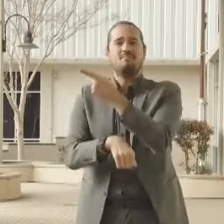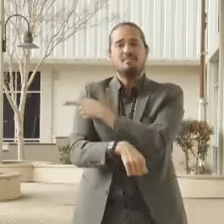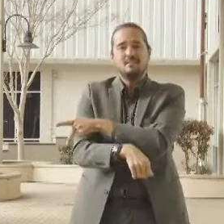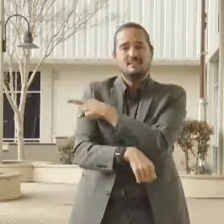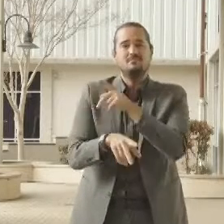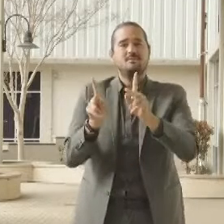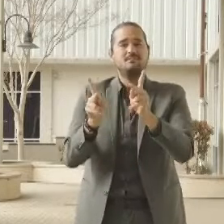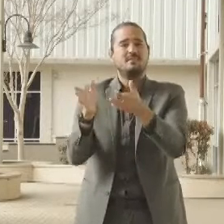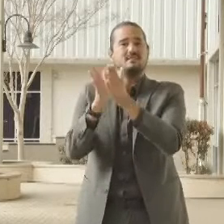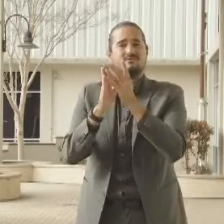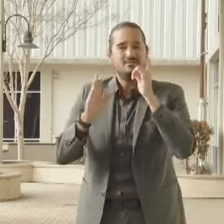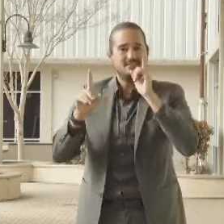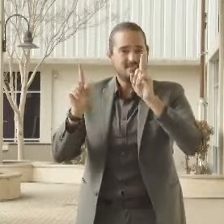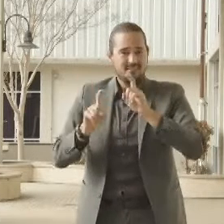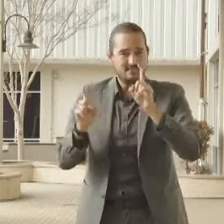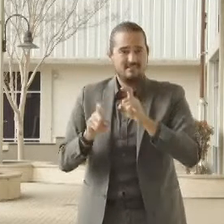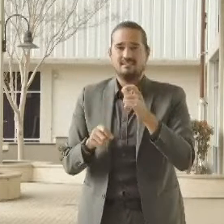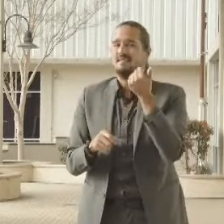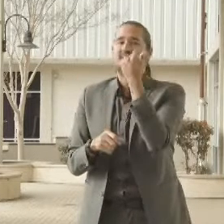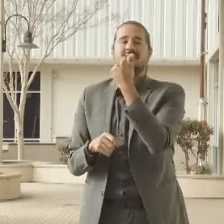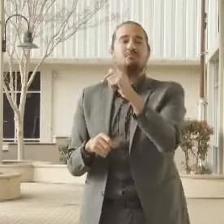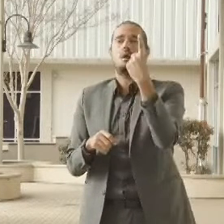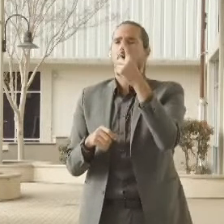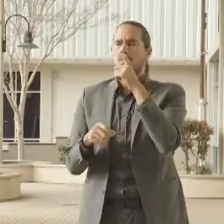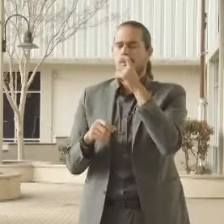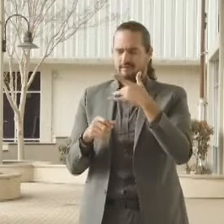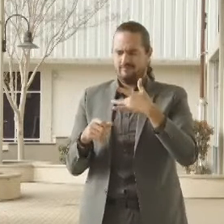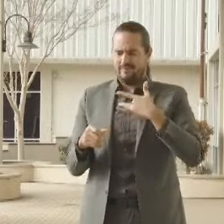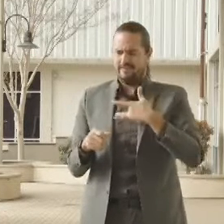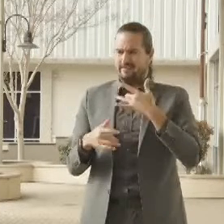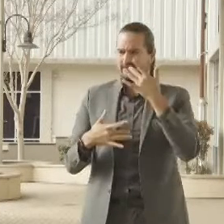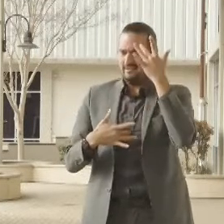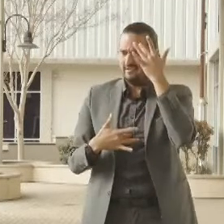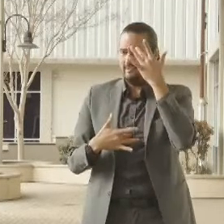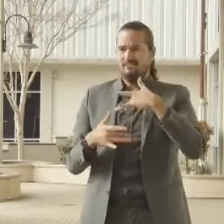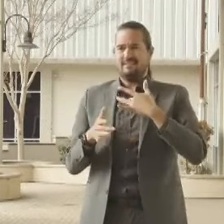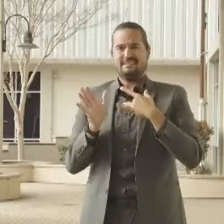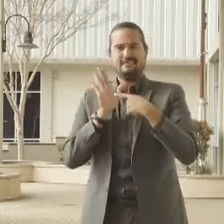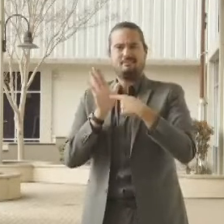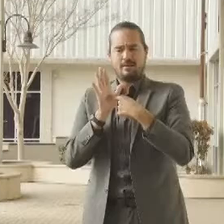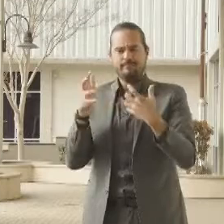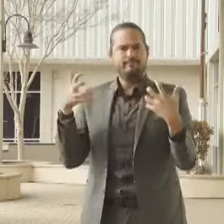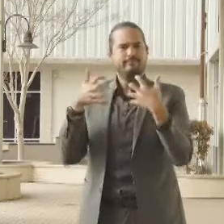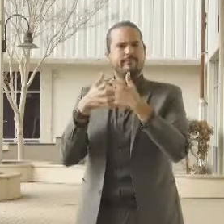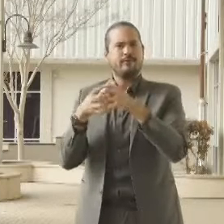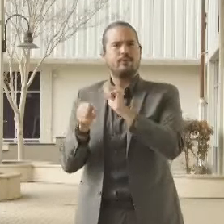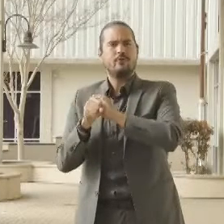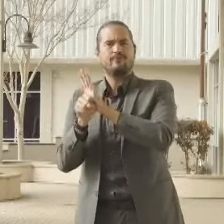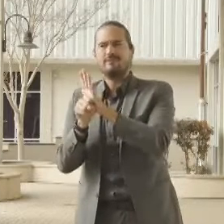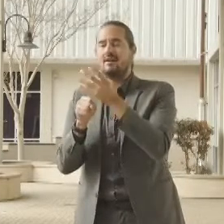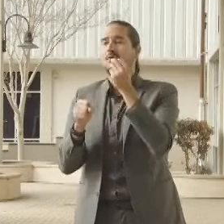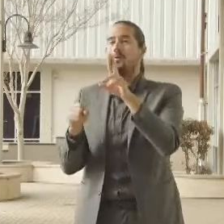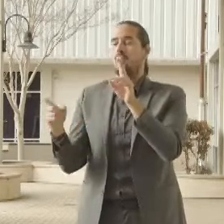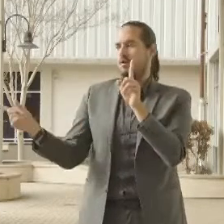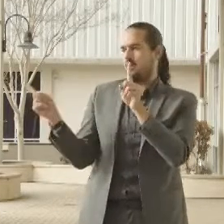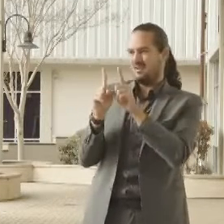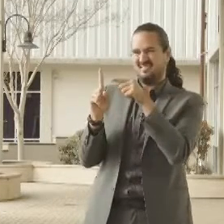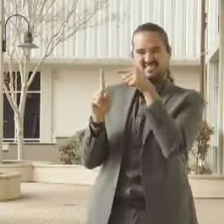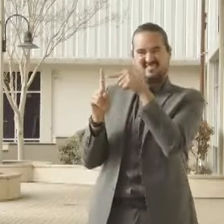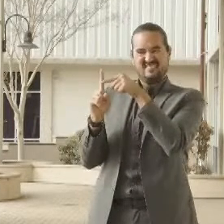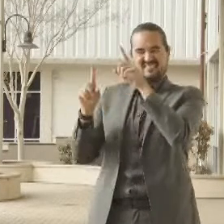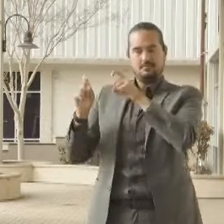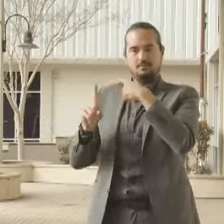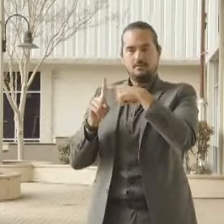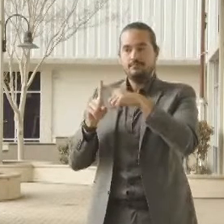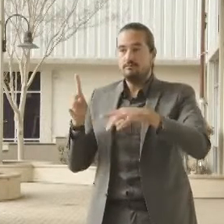any symptoms of COVID-19, as well as those who are close contacts. But in a change from the